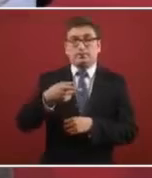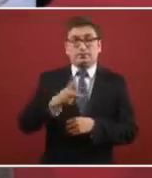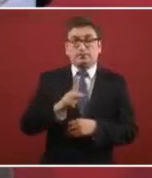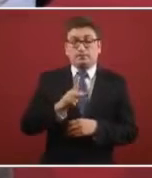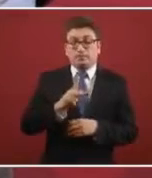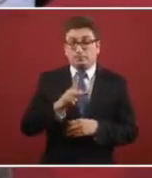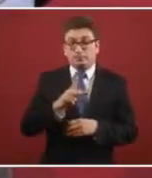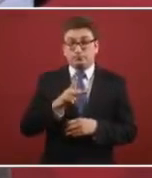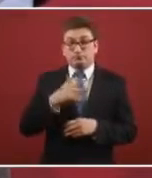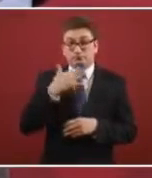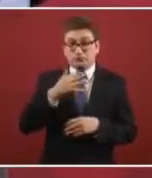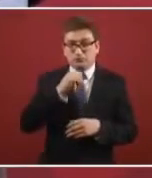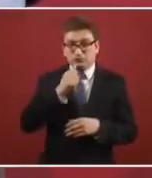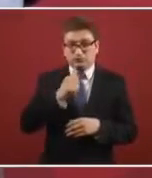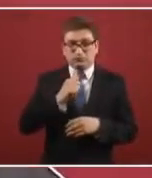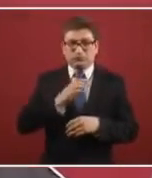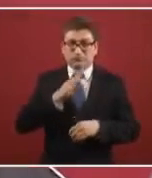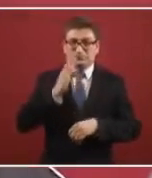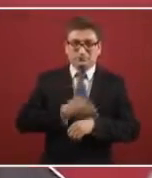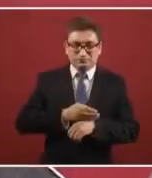impunidad, but if there's no impunity